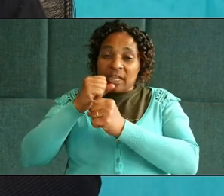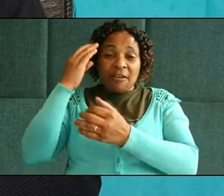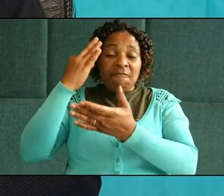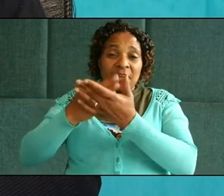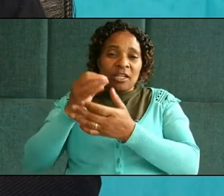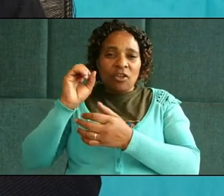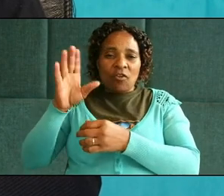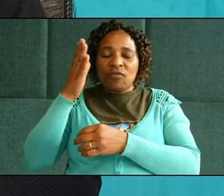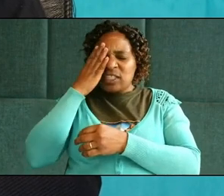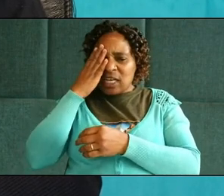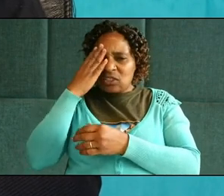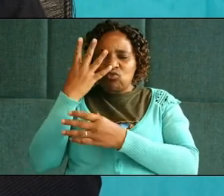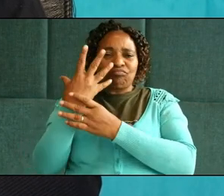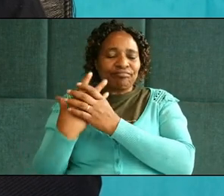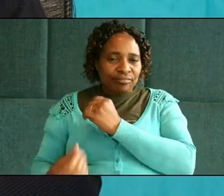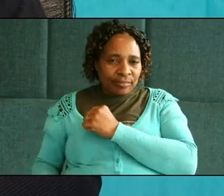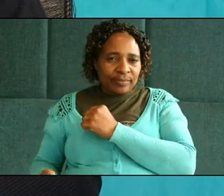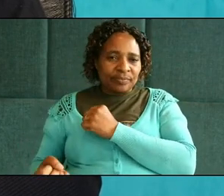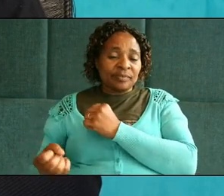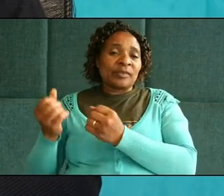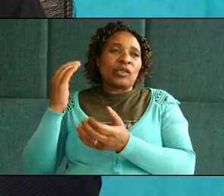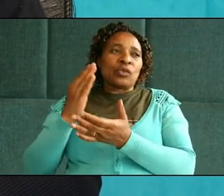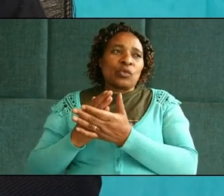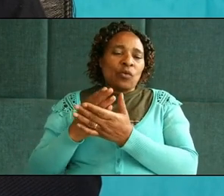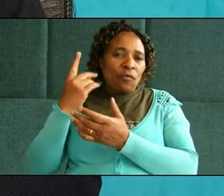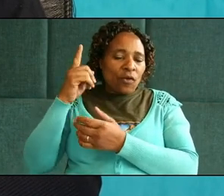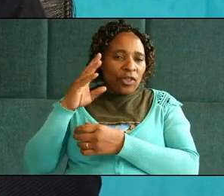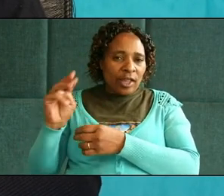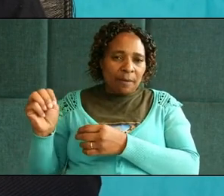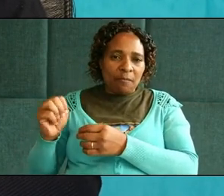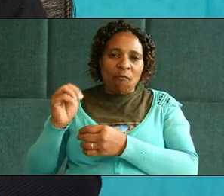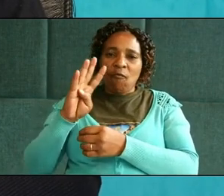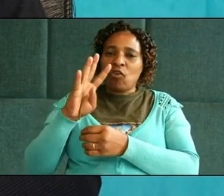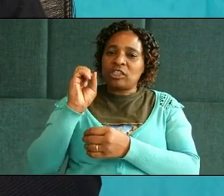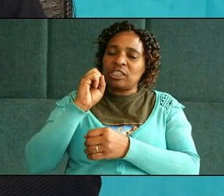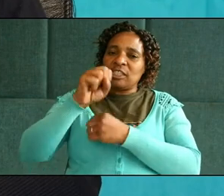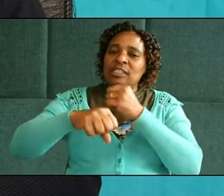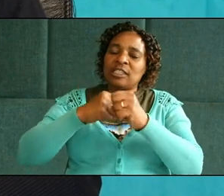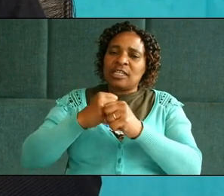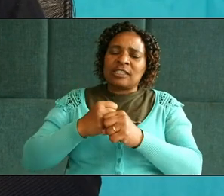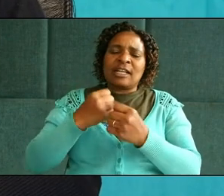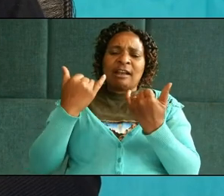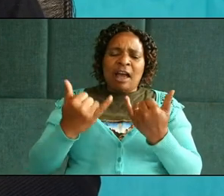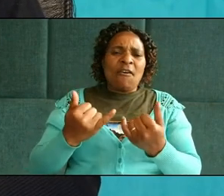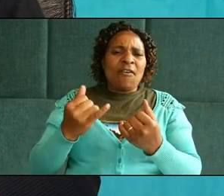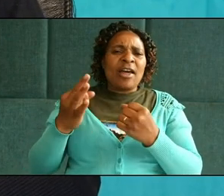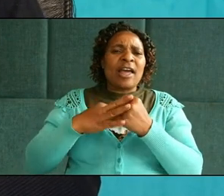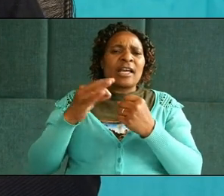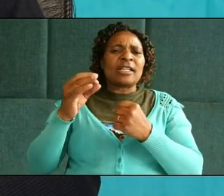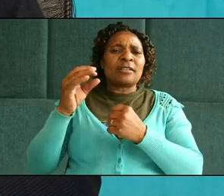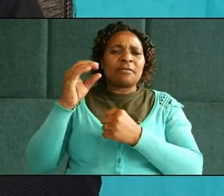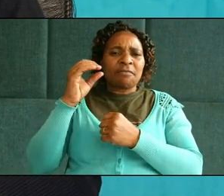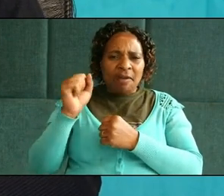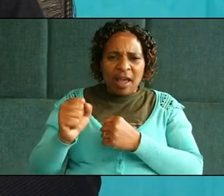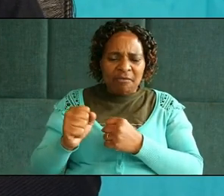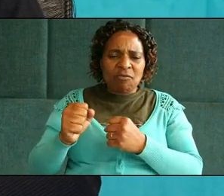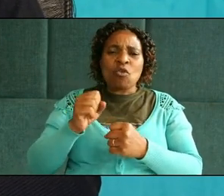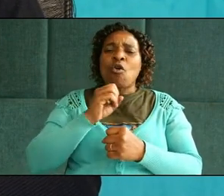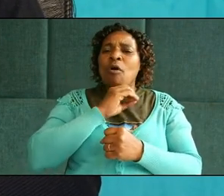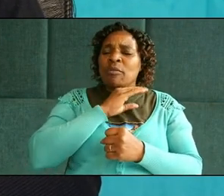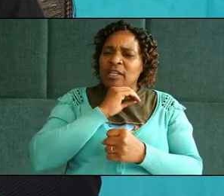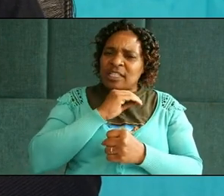to dwindle. And he's been through with them for the last 40 years. He's now 85. They've been complaining. They've